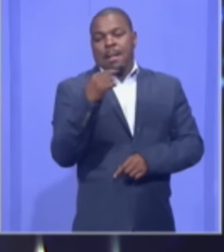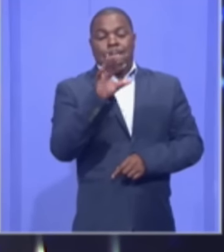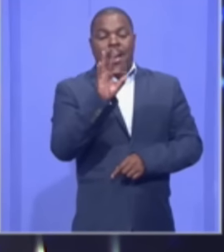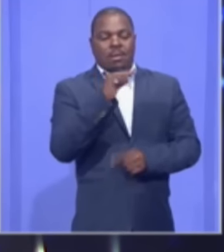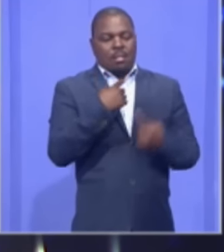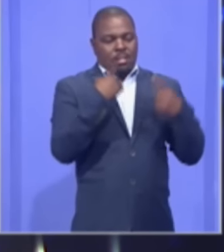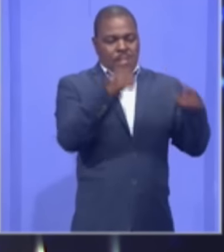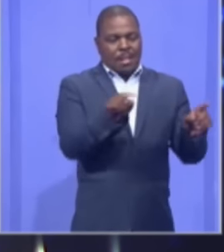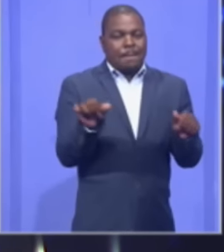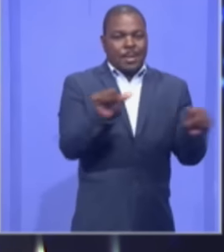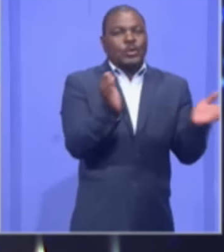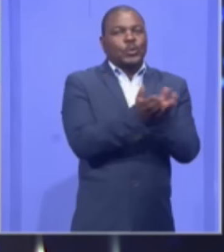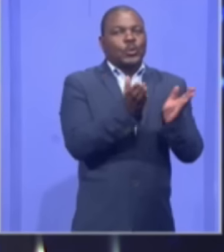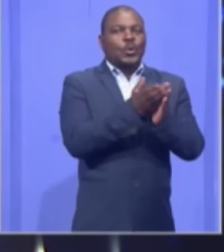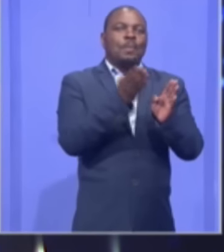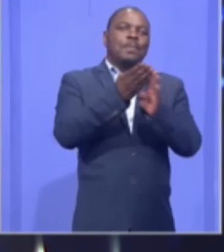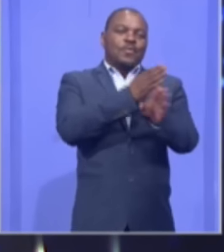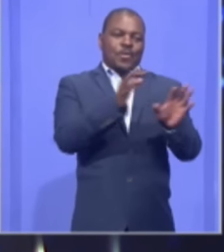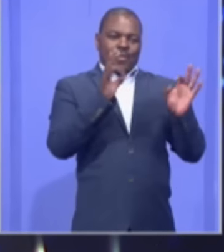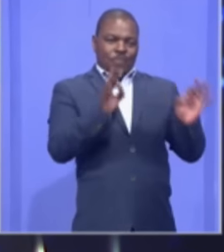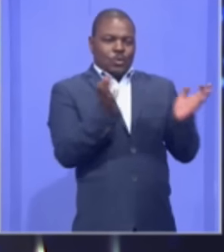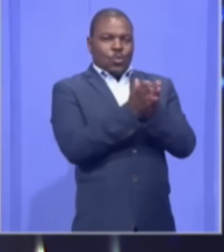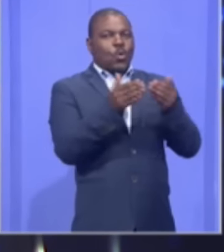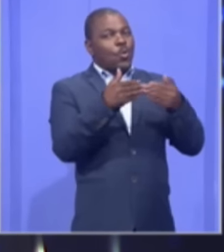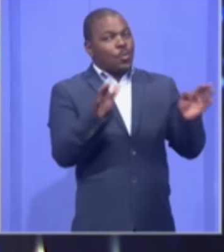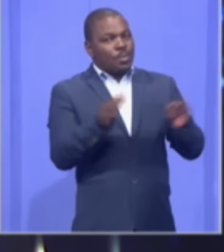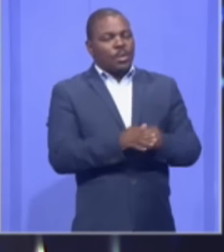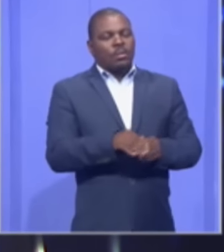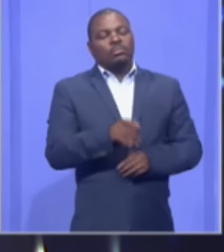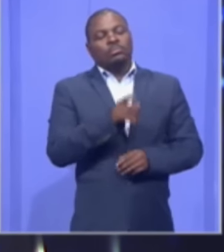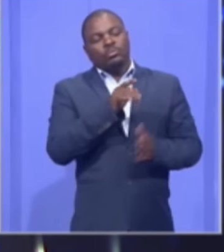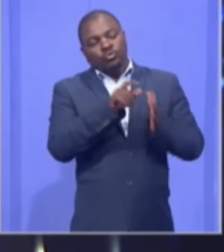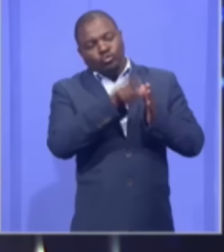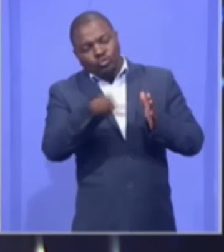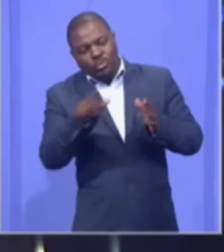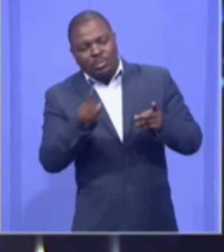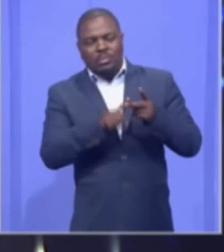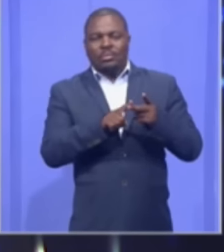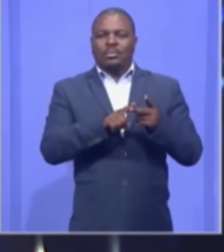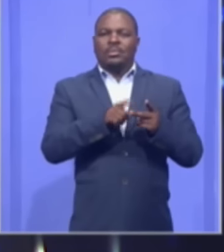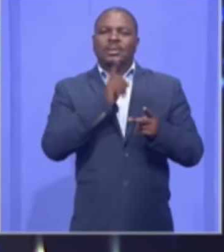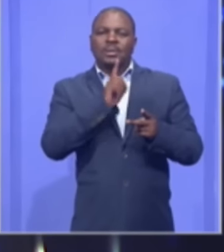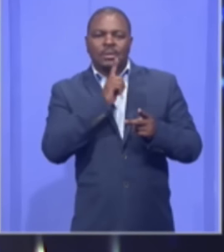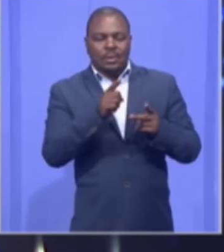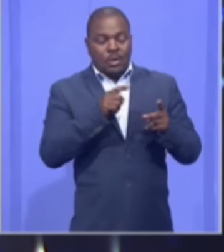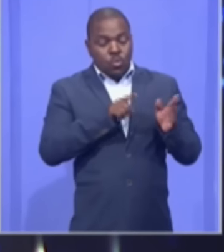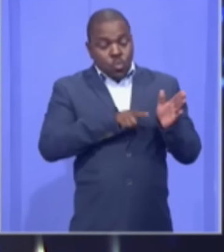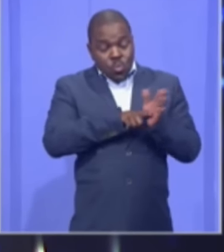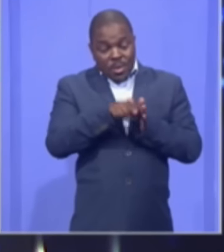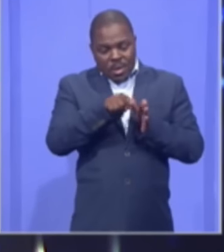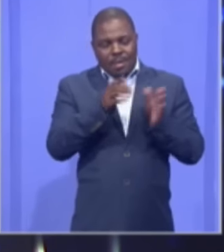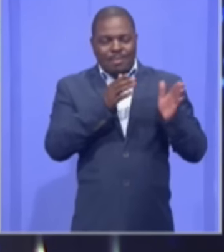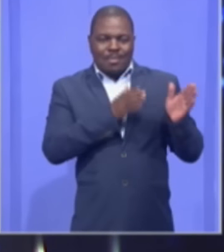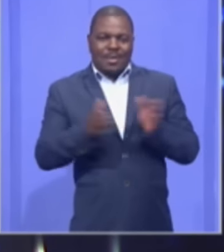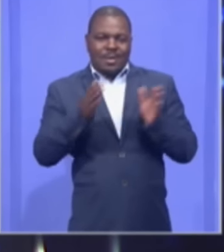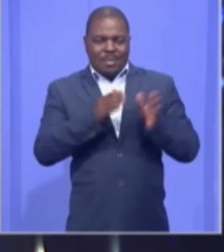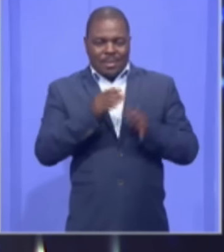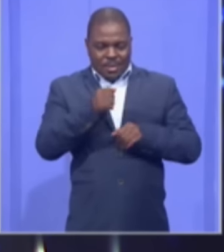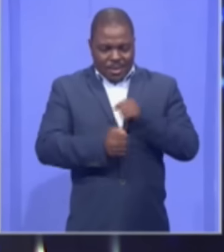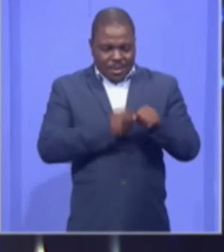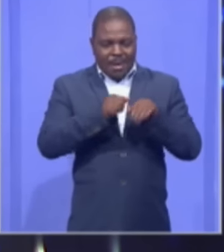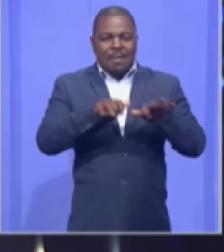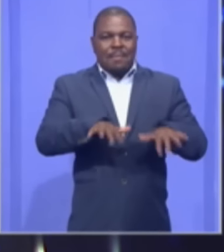di bulwa semmuso bekeng e tlang. Barutwana le matishere ba sebedisa beke ena ho itukisetsa dihlahlobo tsa monongwaha